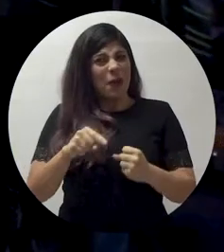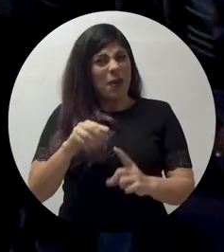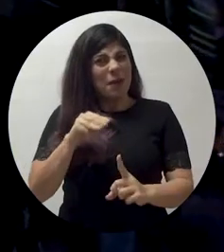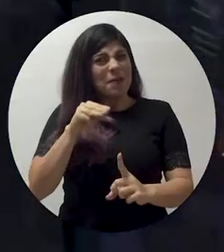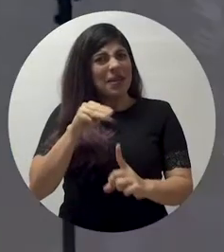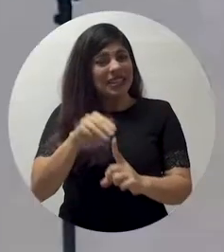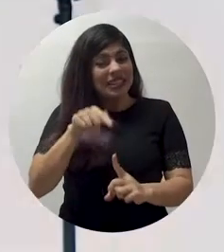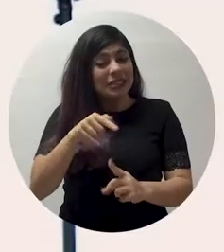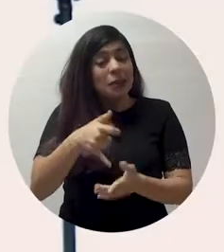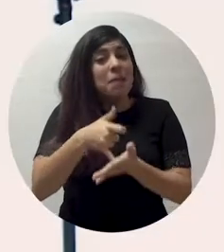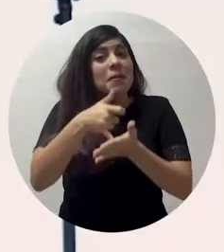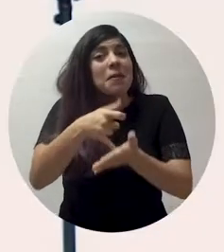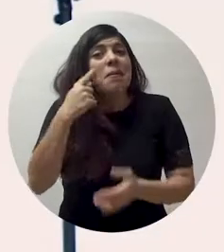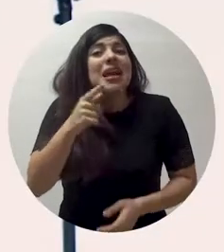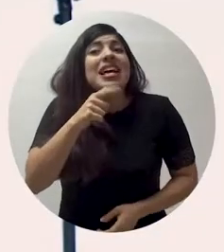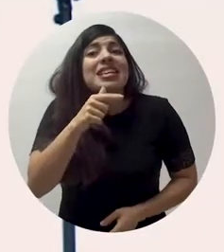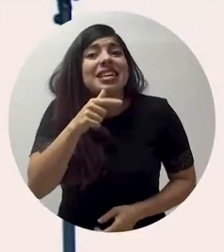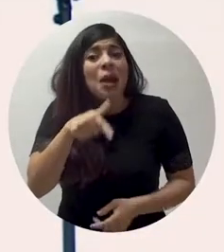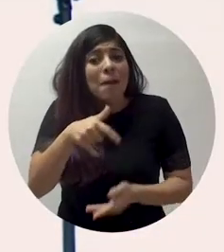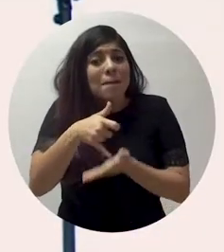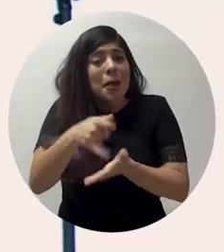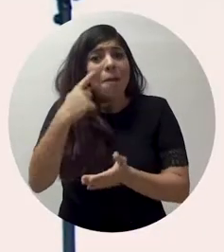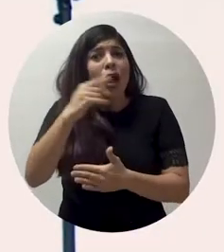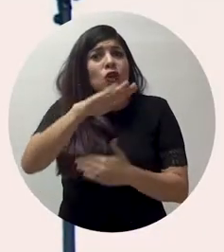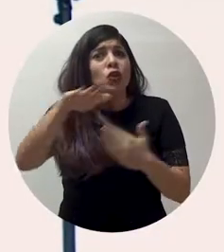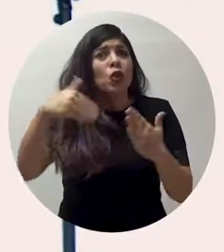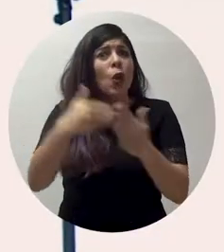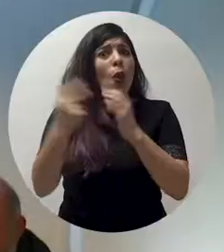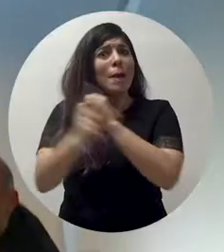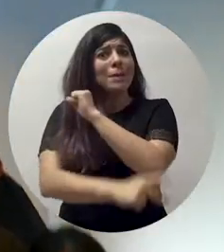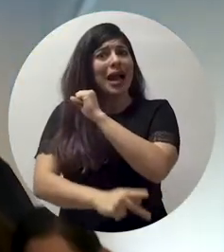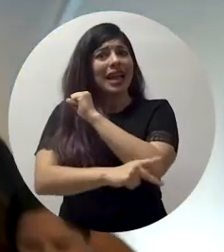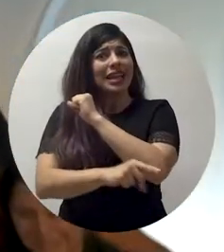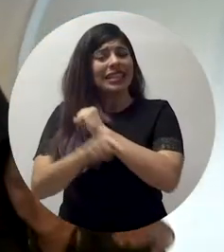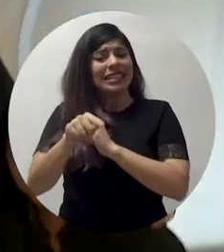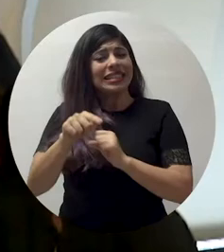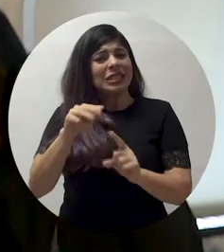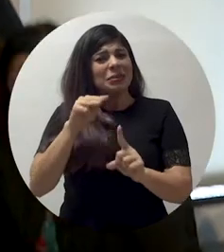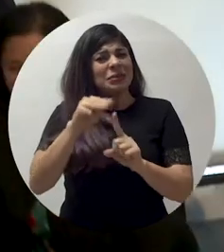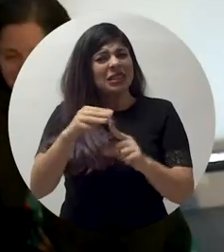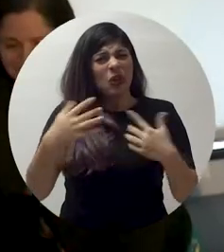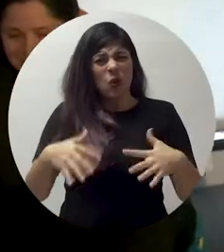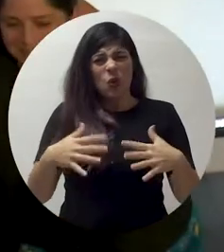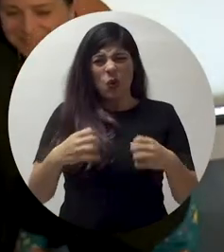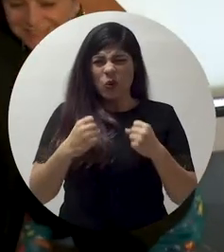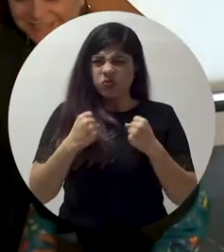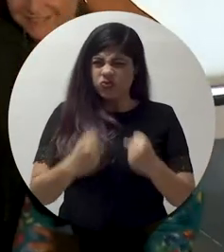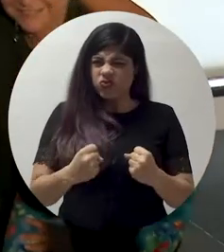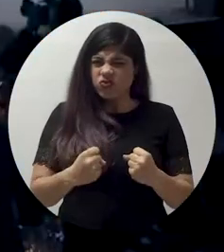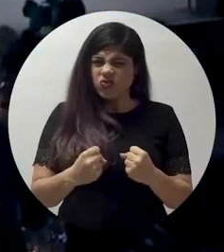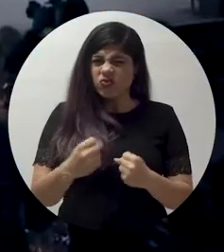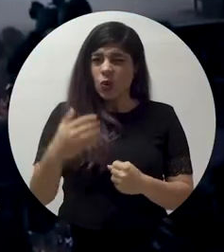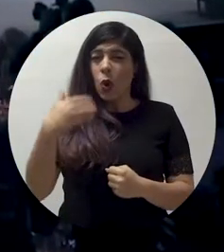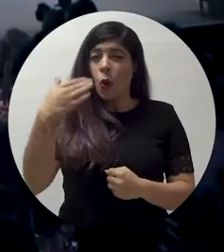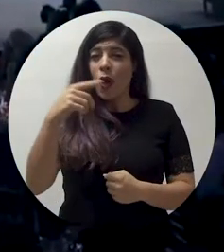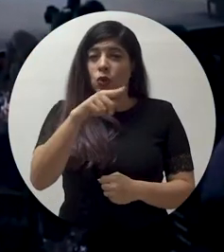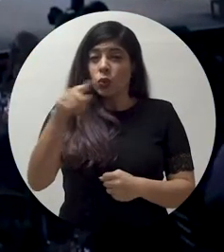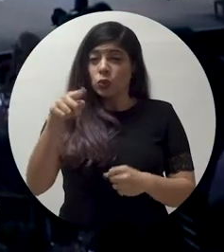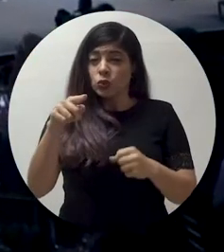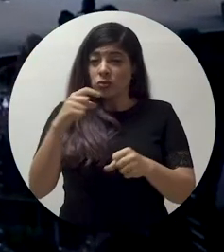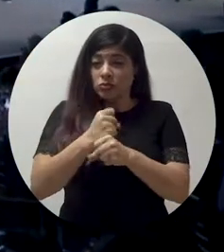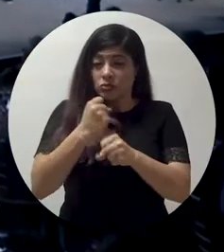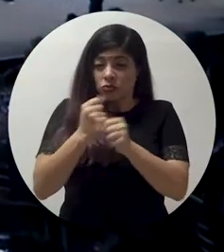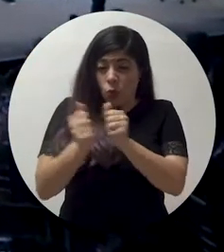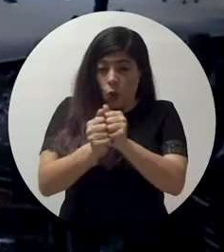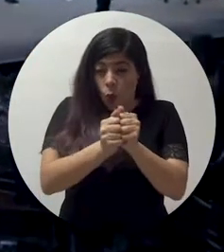is that this award is for the whole country. The message is strong. When you remain